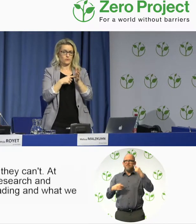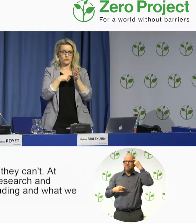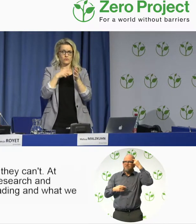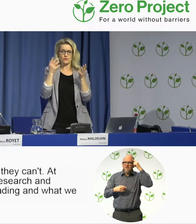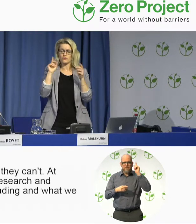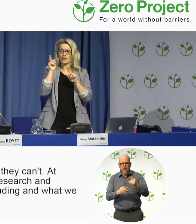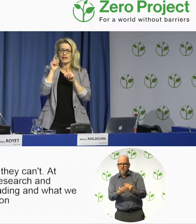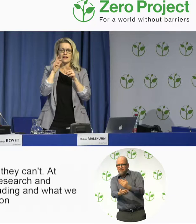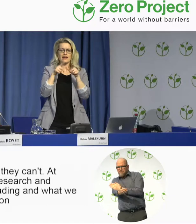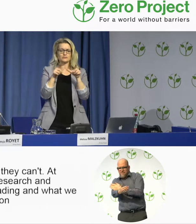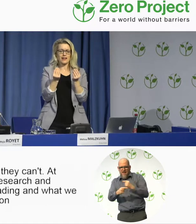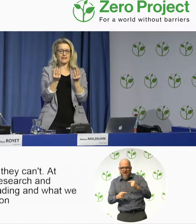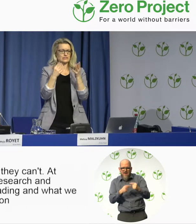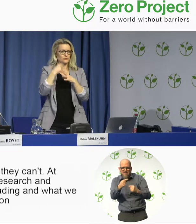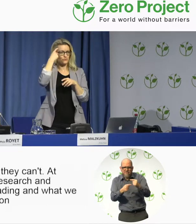here,